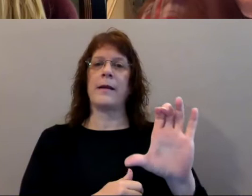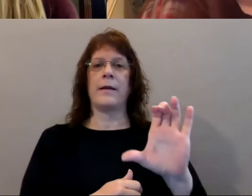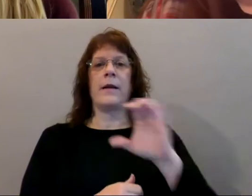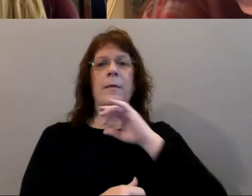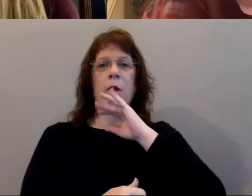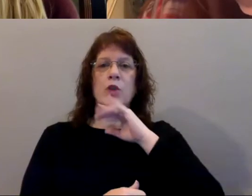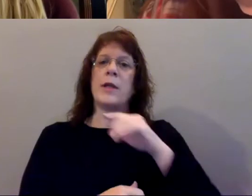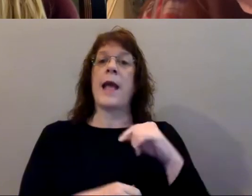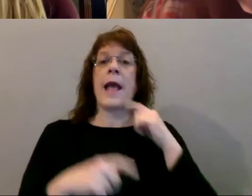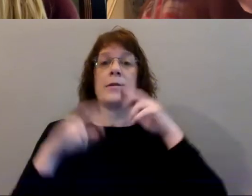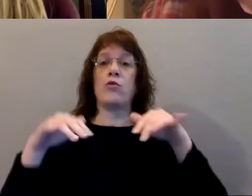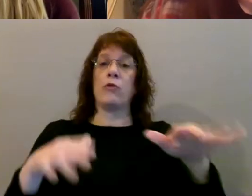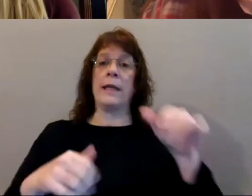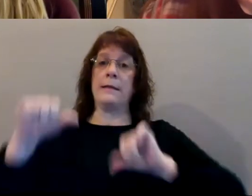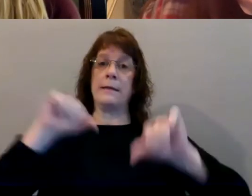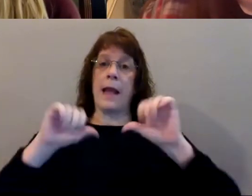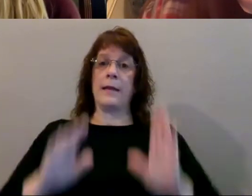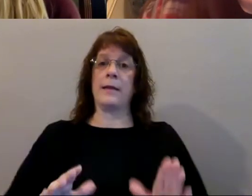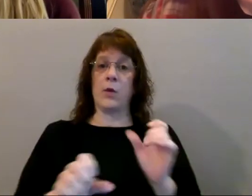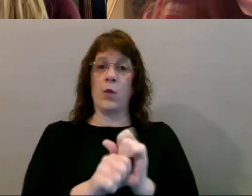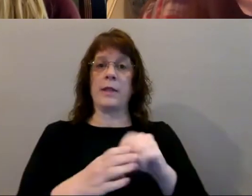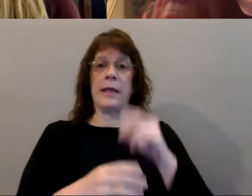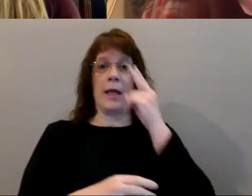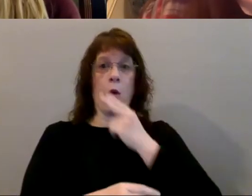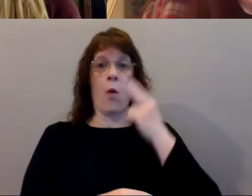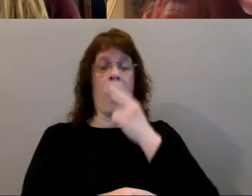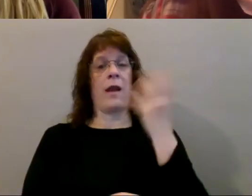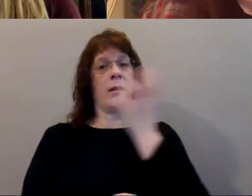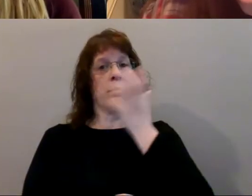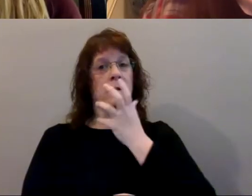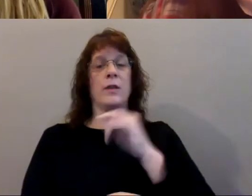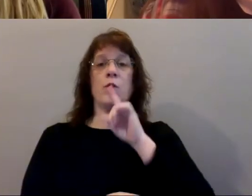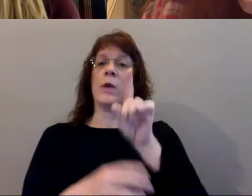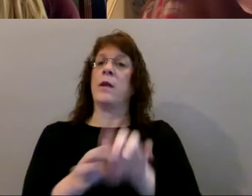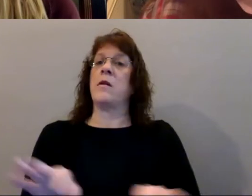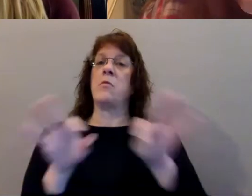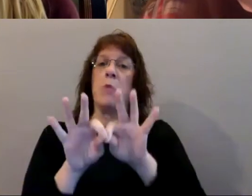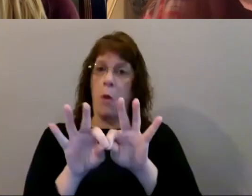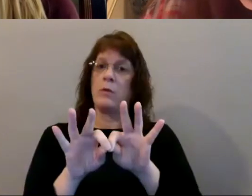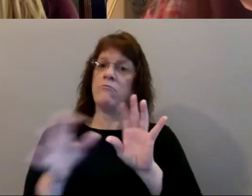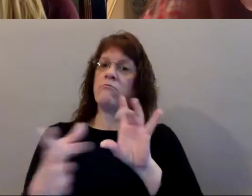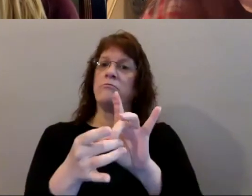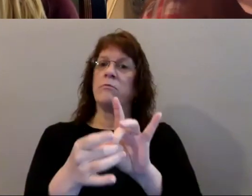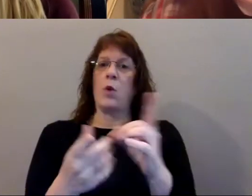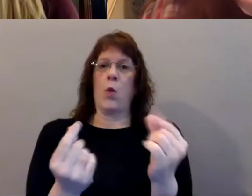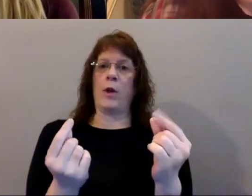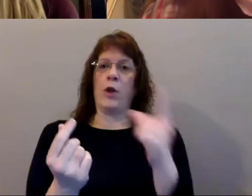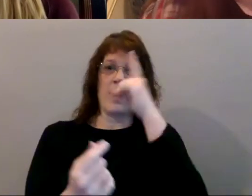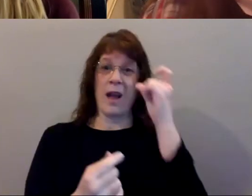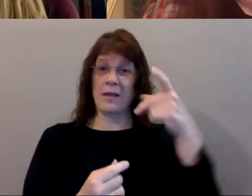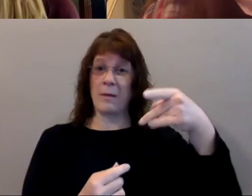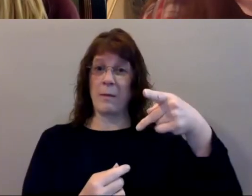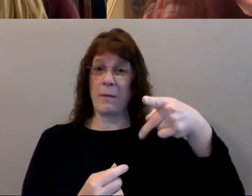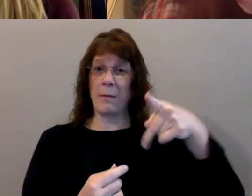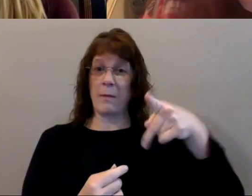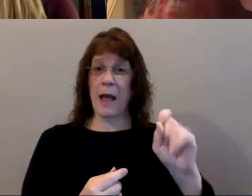Hawaii, good Lord, is this relevant to what we do? Because it's just, there's plastic everywhere on the beaches and it's